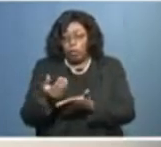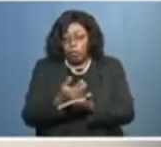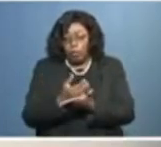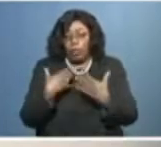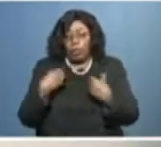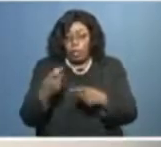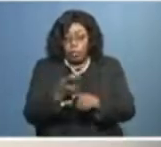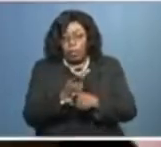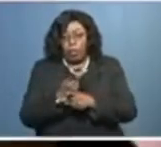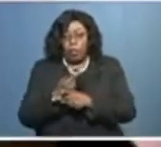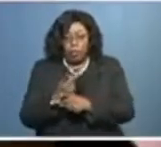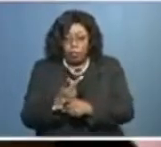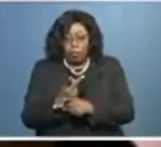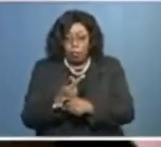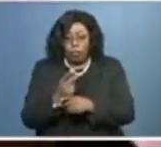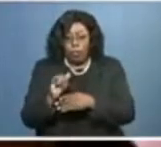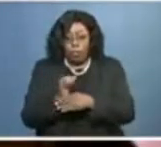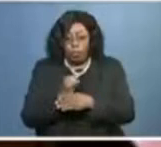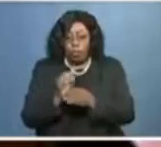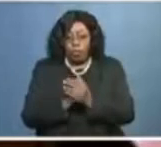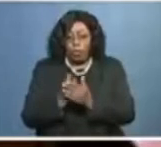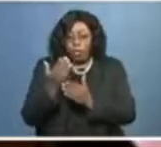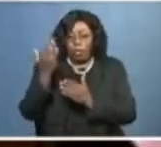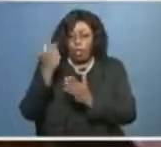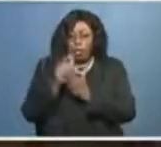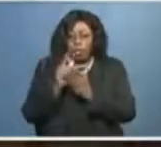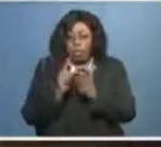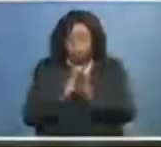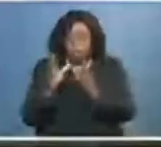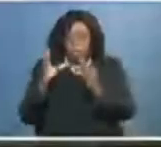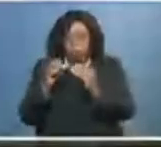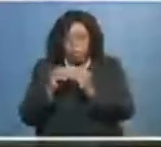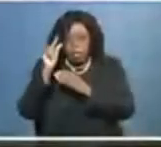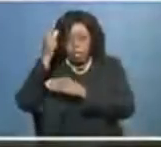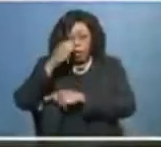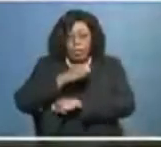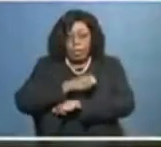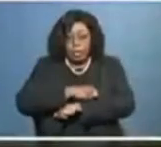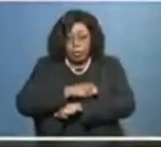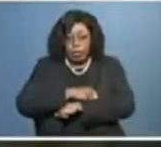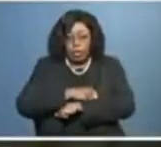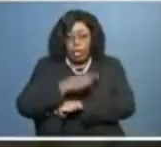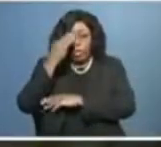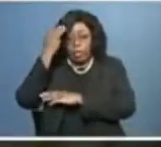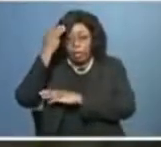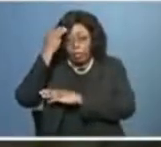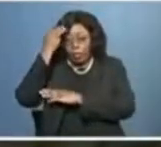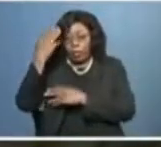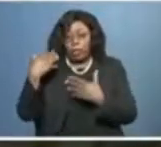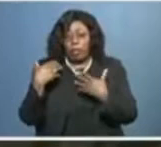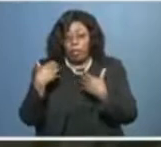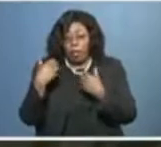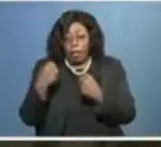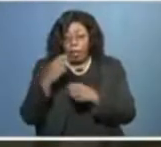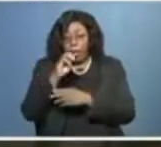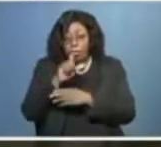respect to nurses and midwives. In the last legislative session, the government tabled the mental health bill, which he says will go